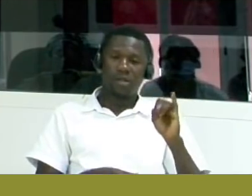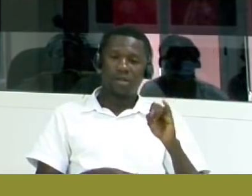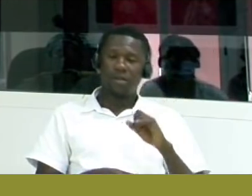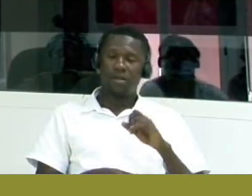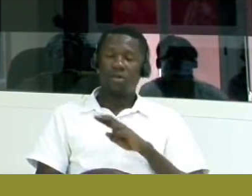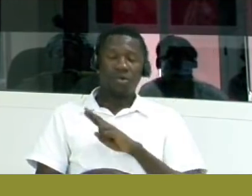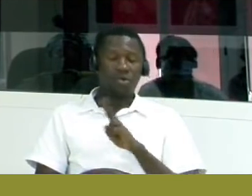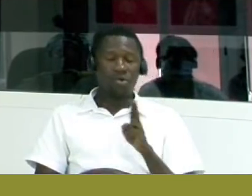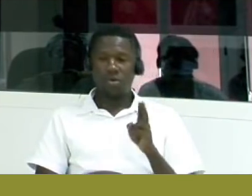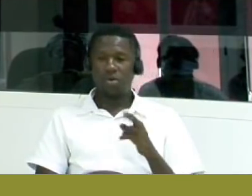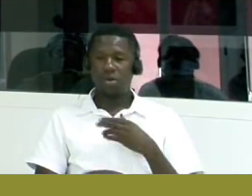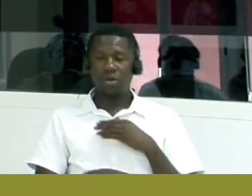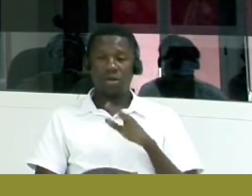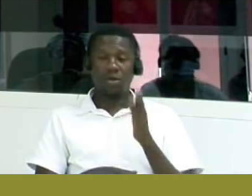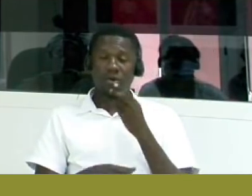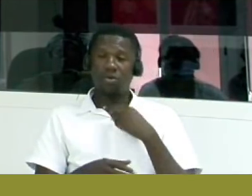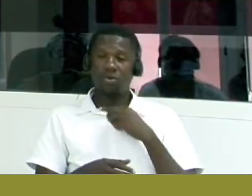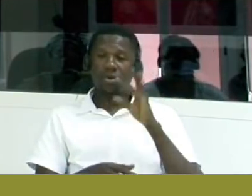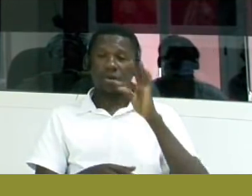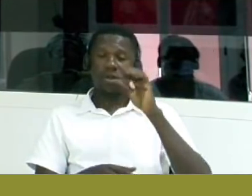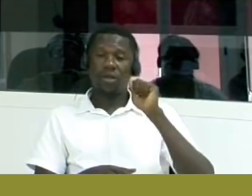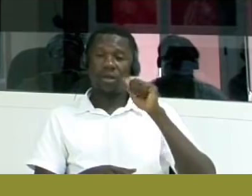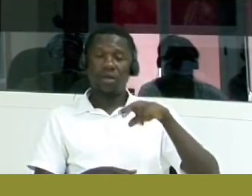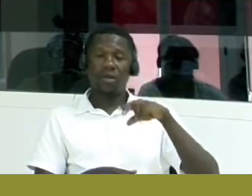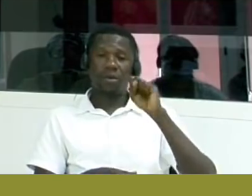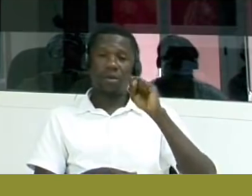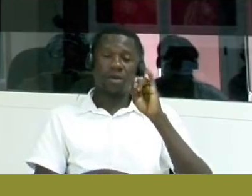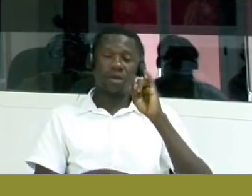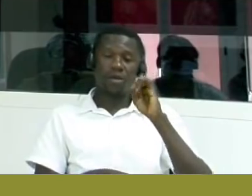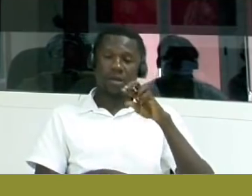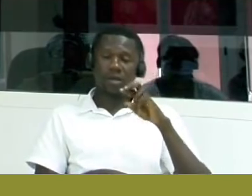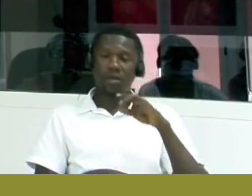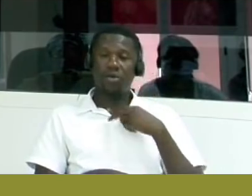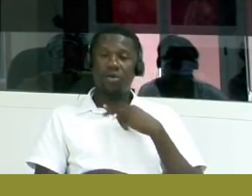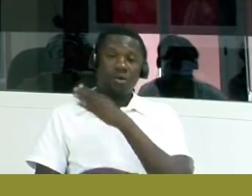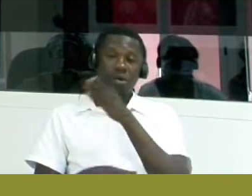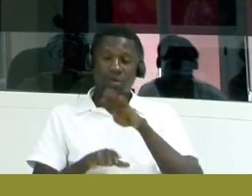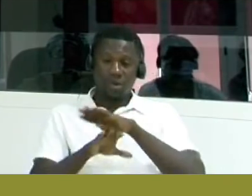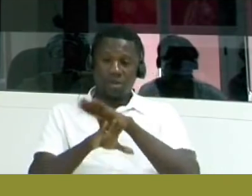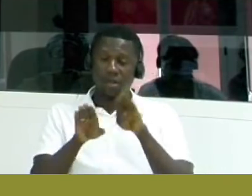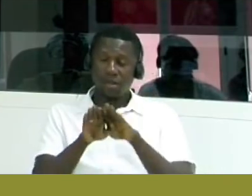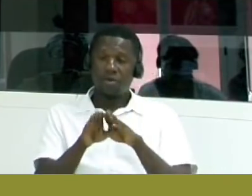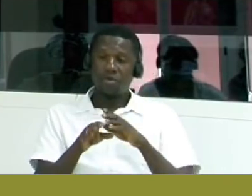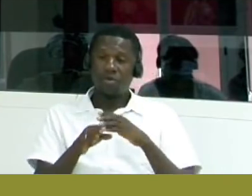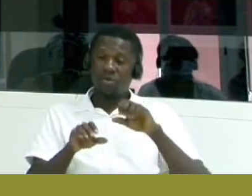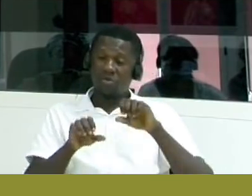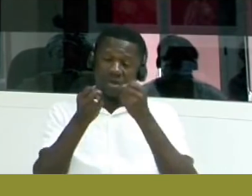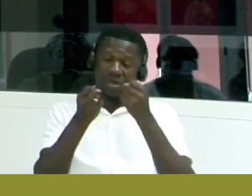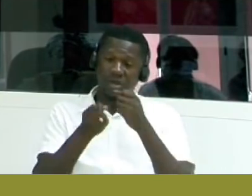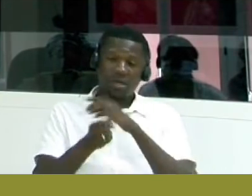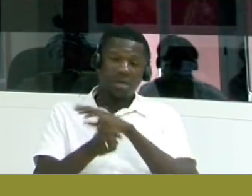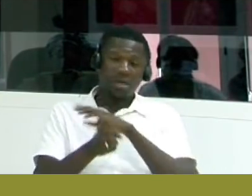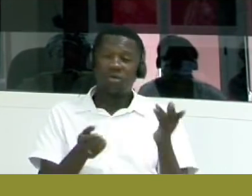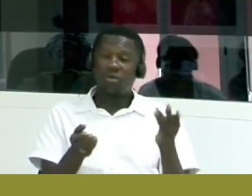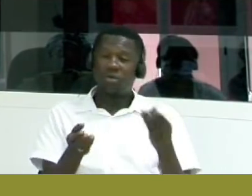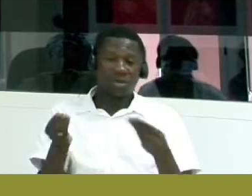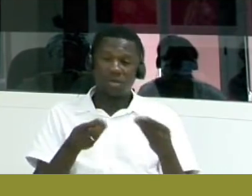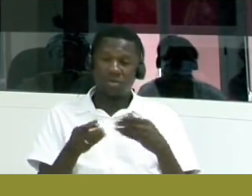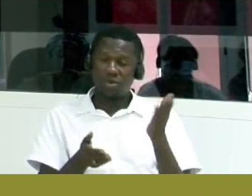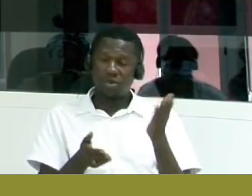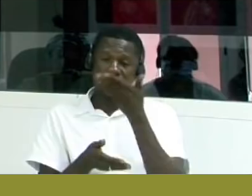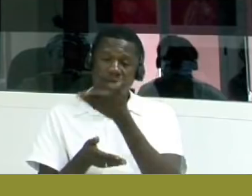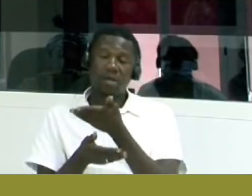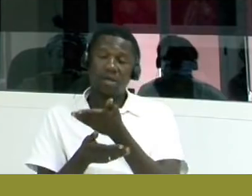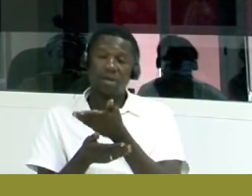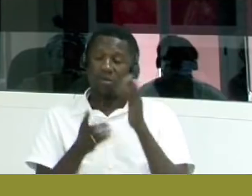he said to me that they messed it up, those who were on the ground who messed it up had no business to be there. They had no business to be there. I don't know them